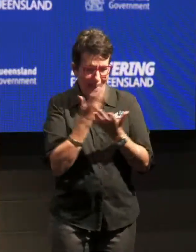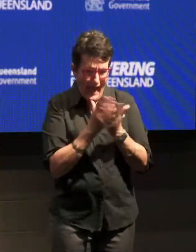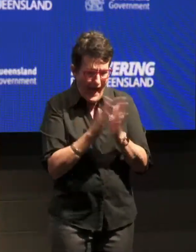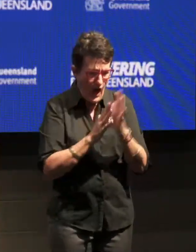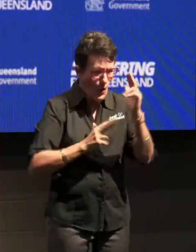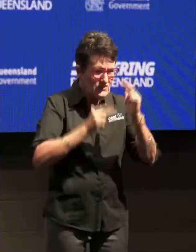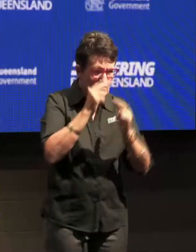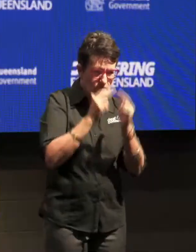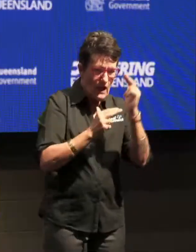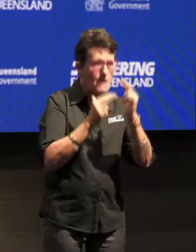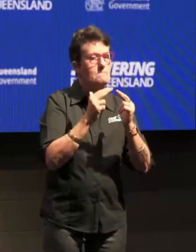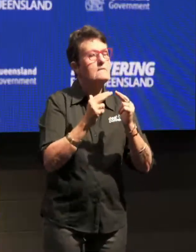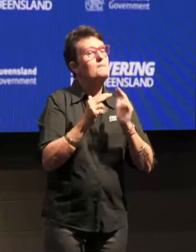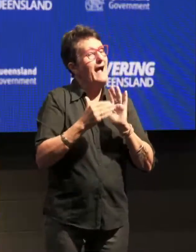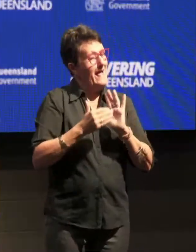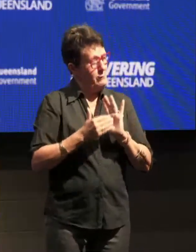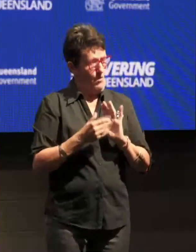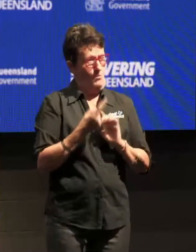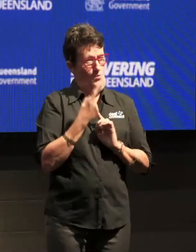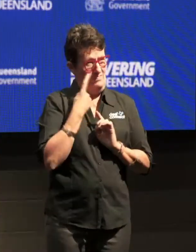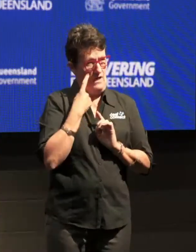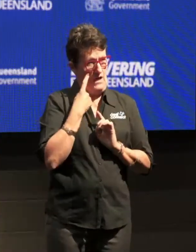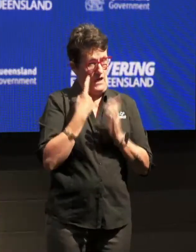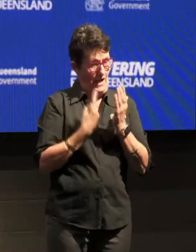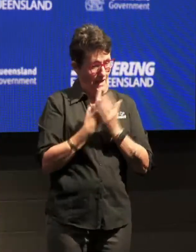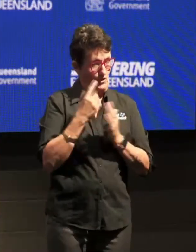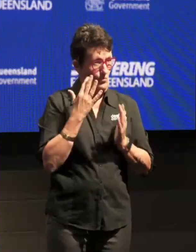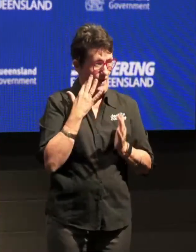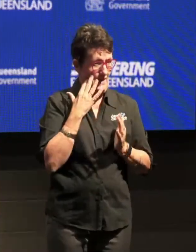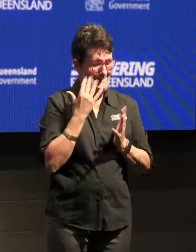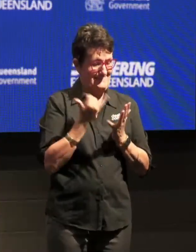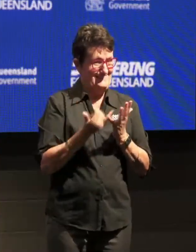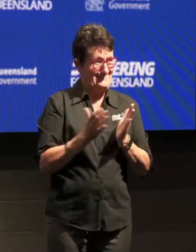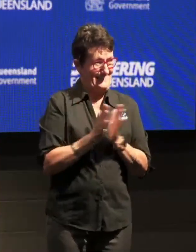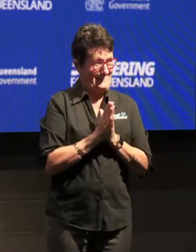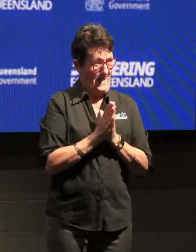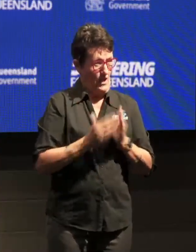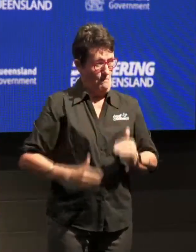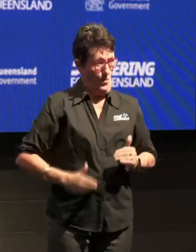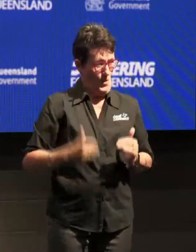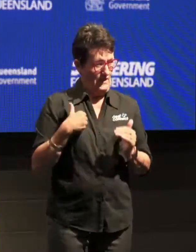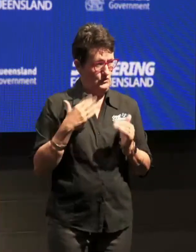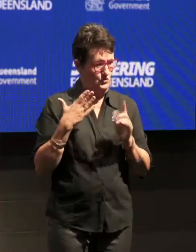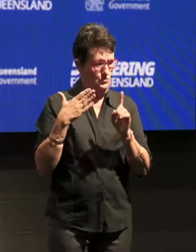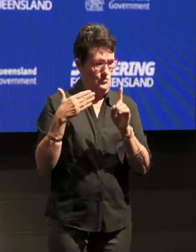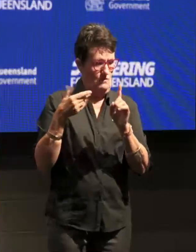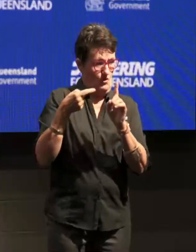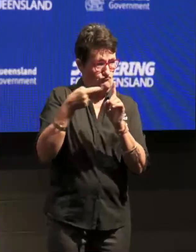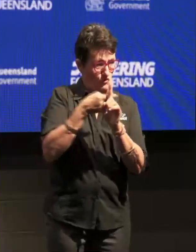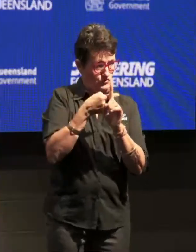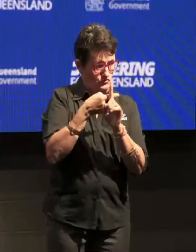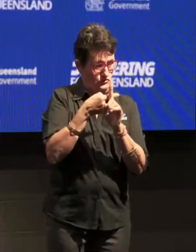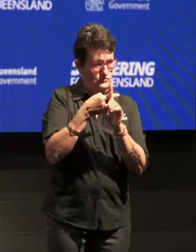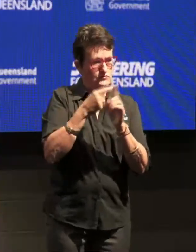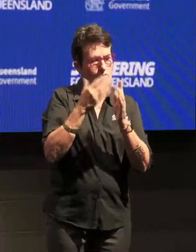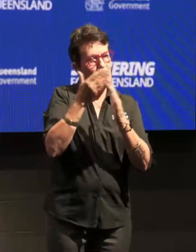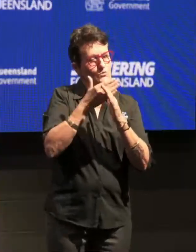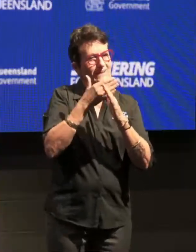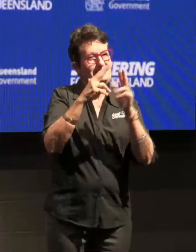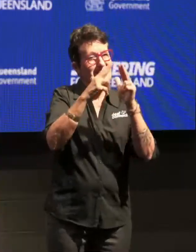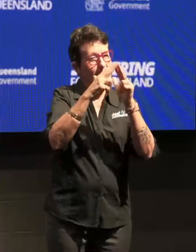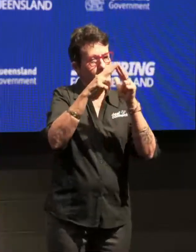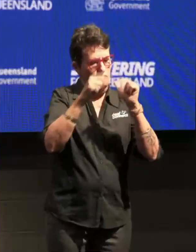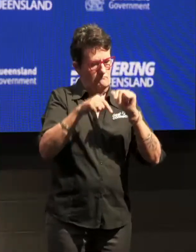develops. But at this stage, it's expected Sunday morning, early Sunday morning, to reach landfall between Townsville